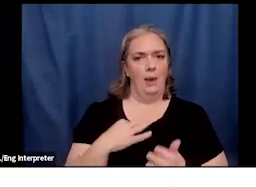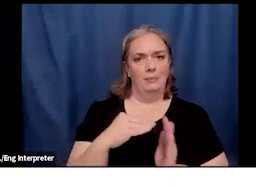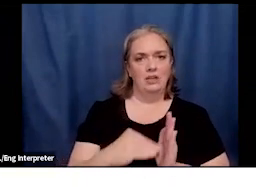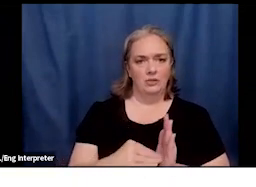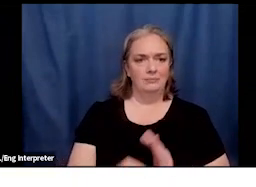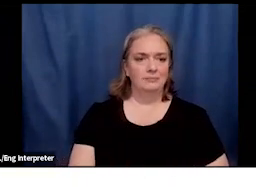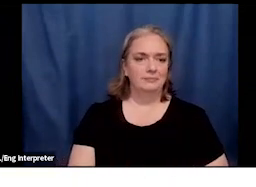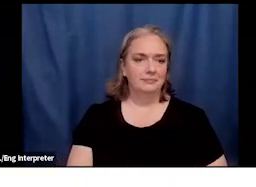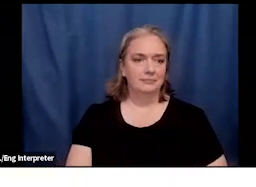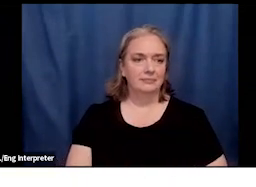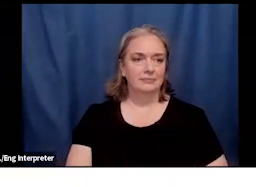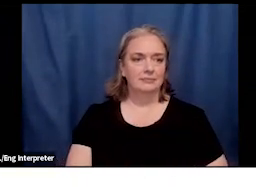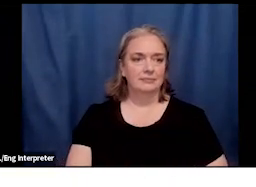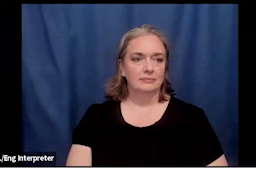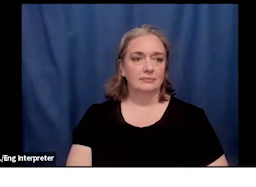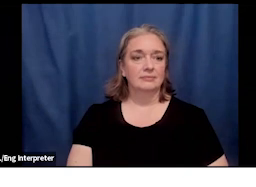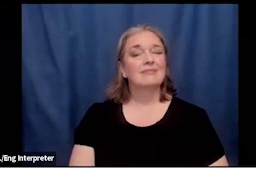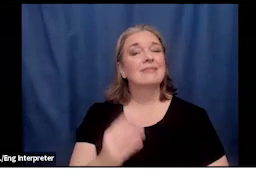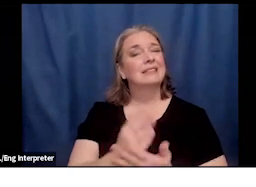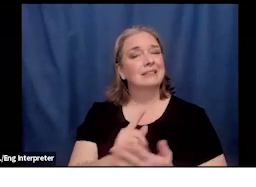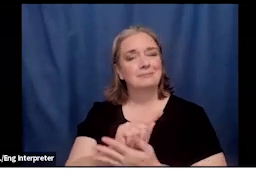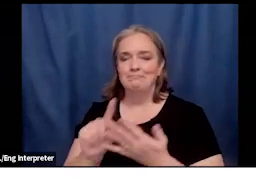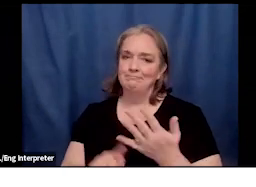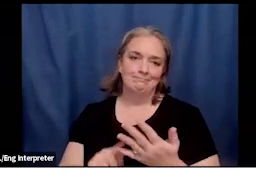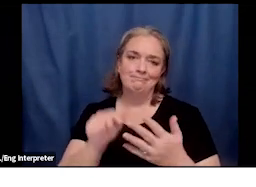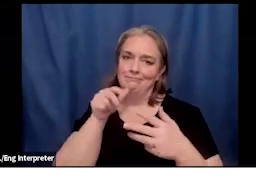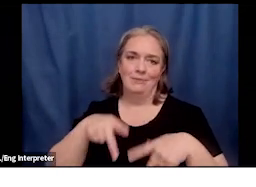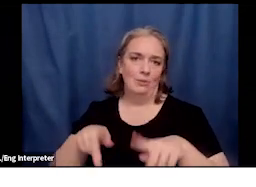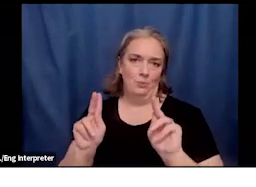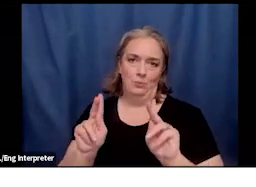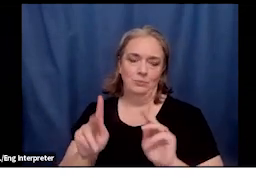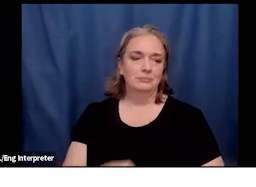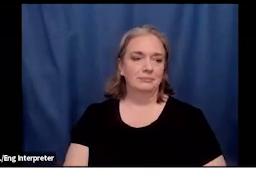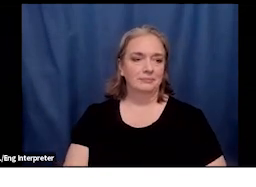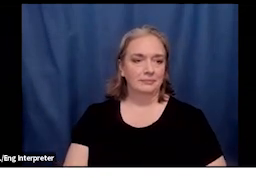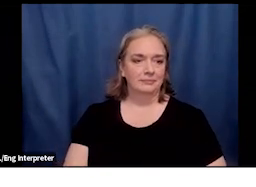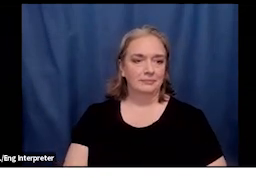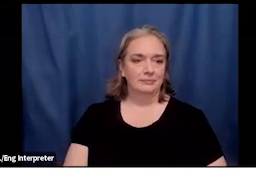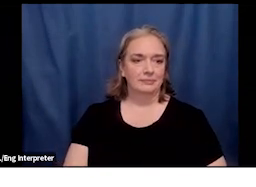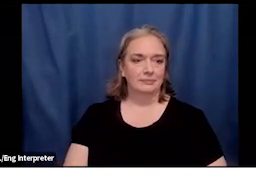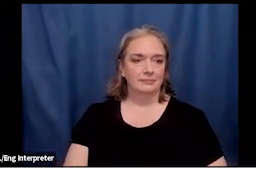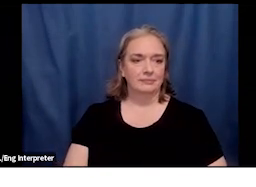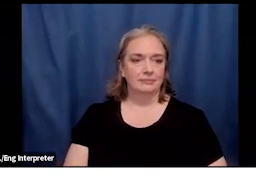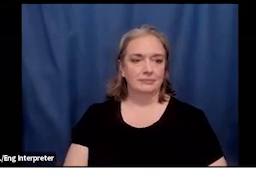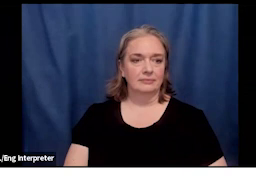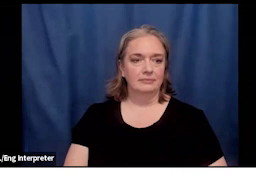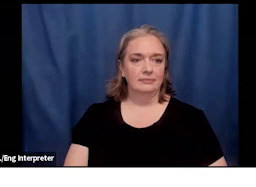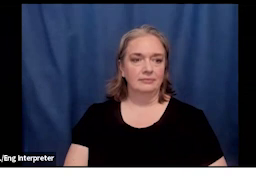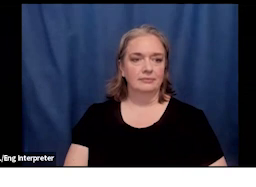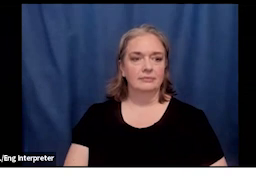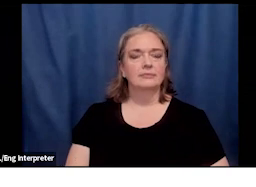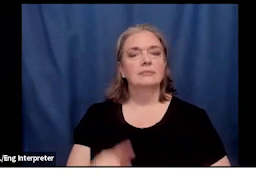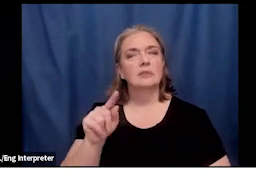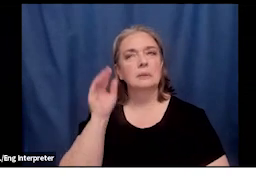So there are some things that are not eligible for funding. So as you think about what